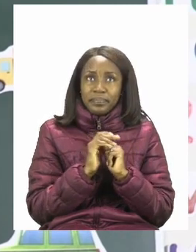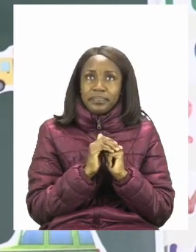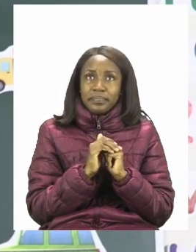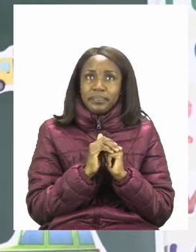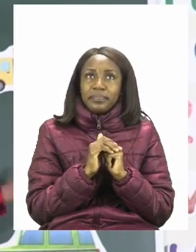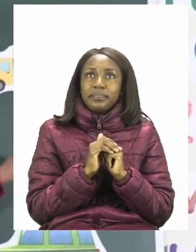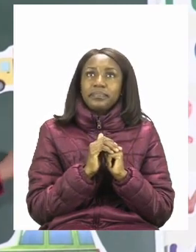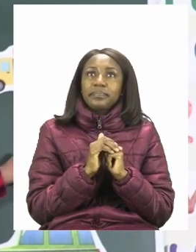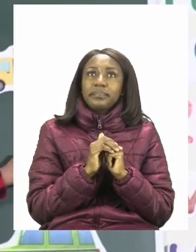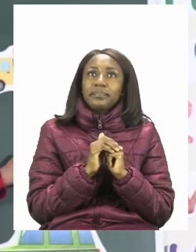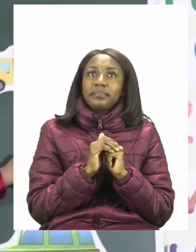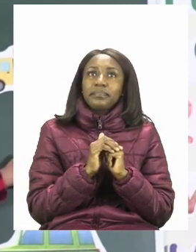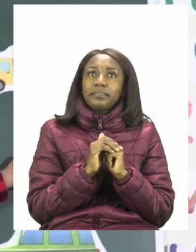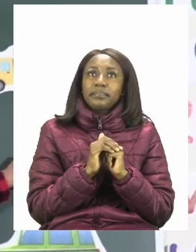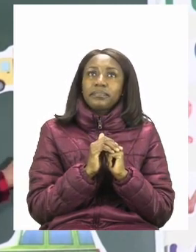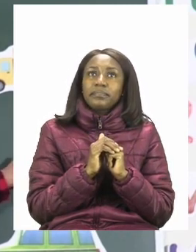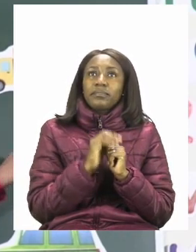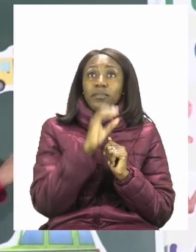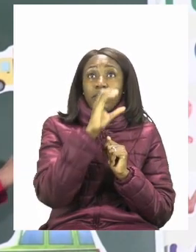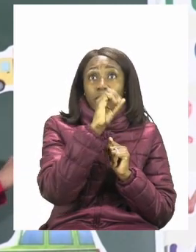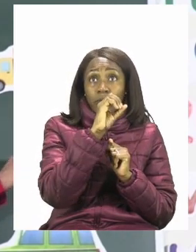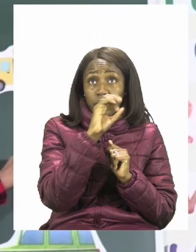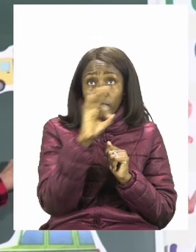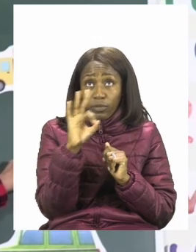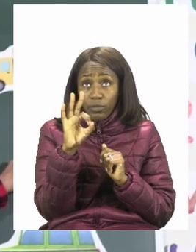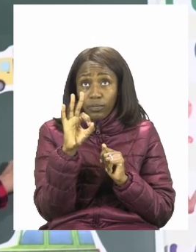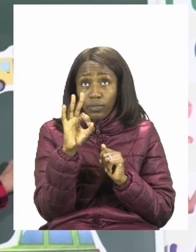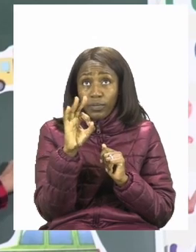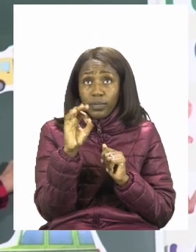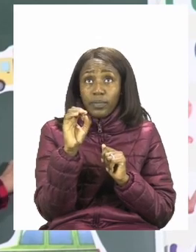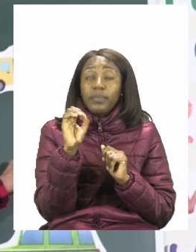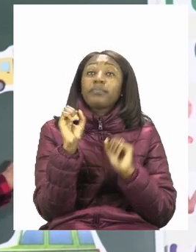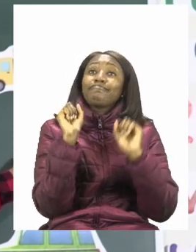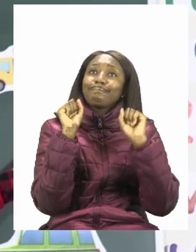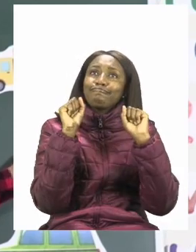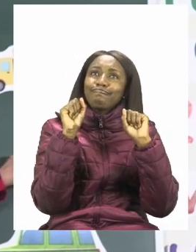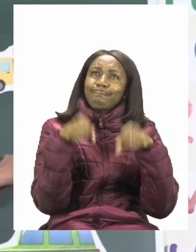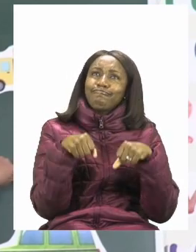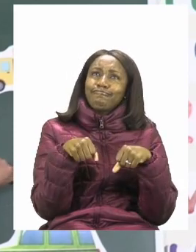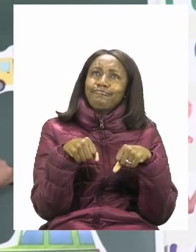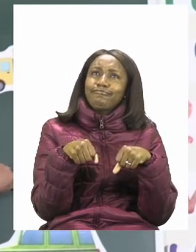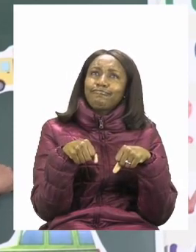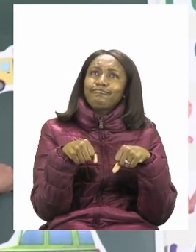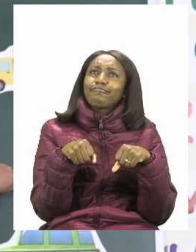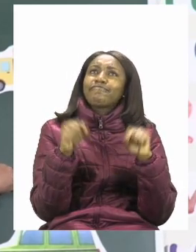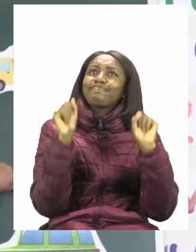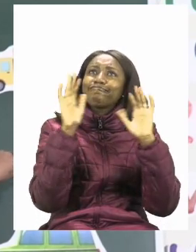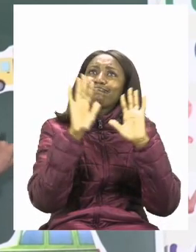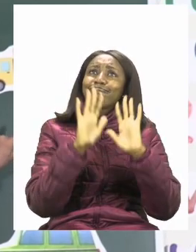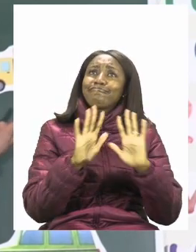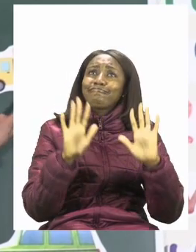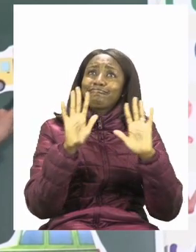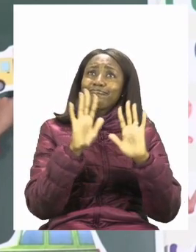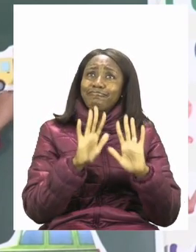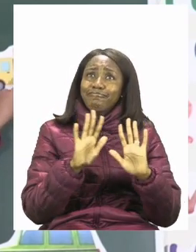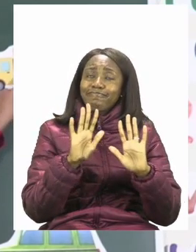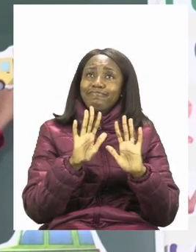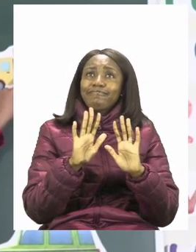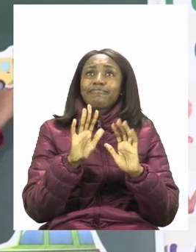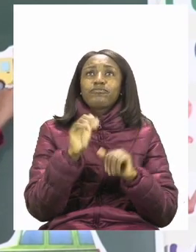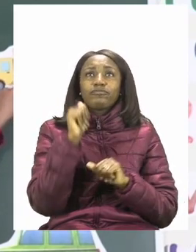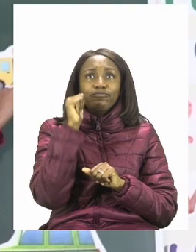Next word off, all the little blocks with the word off, you must